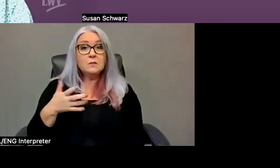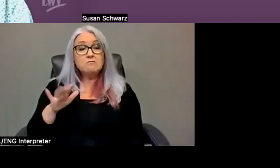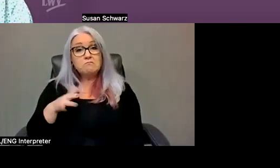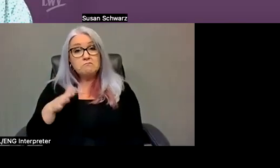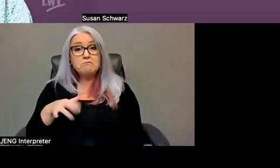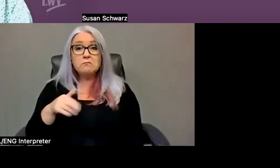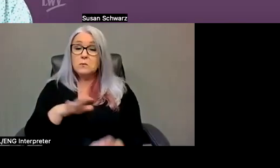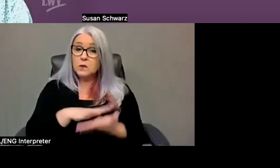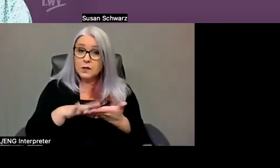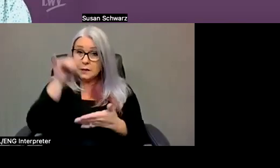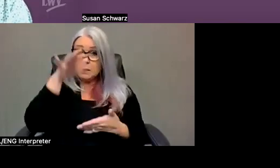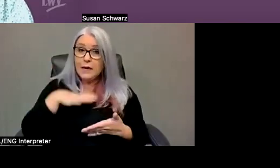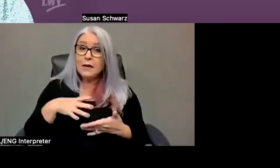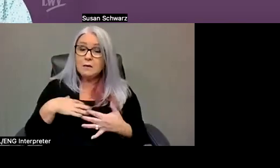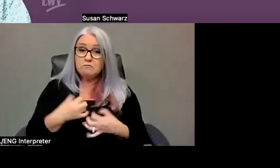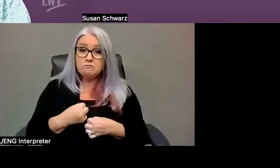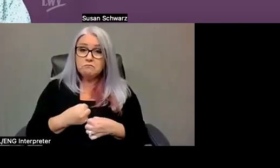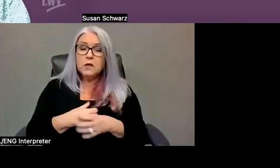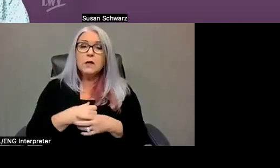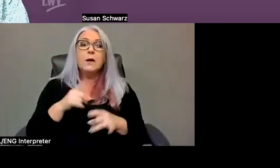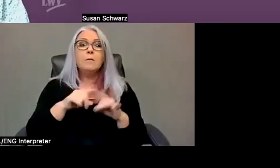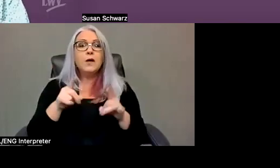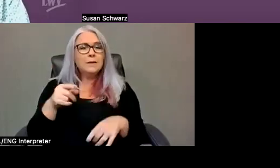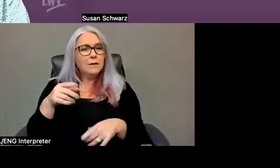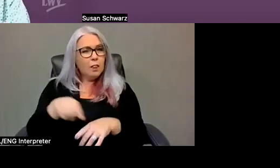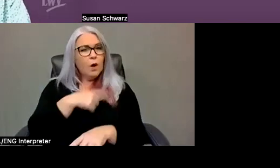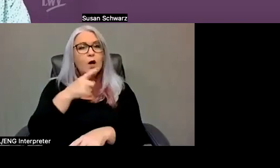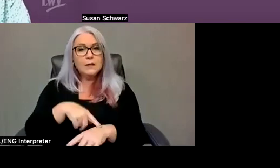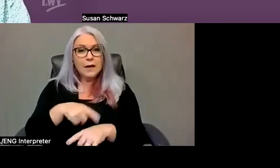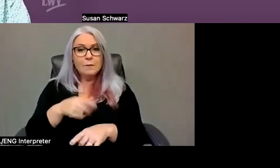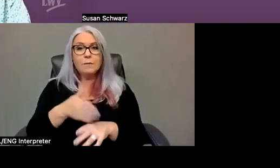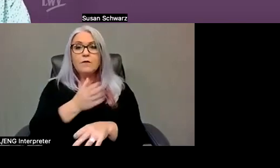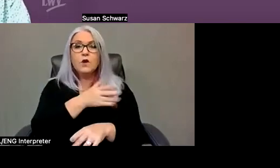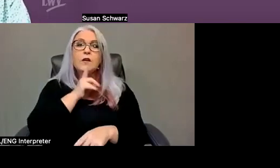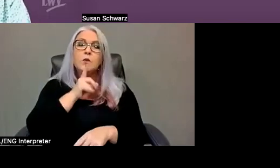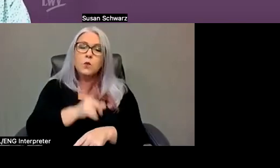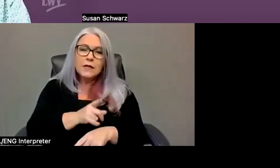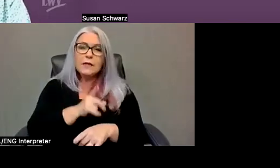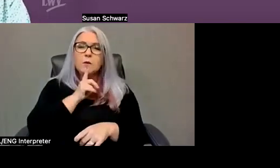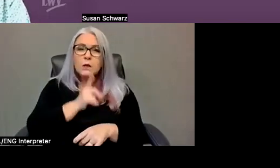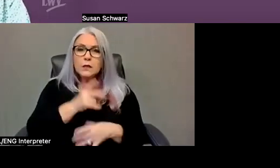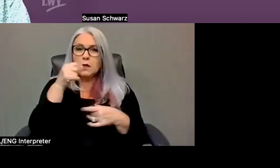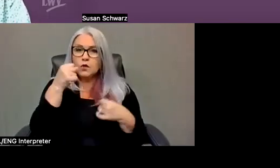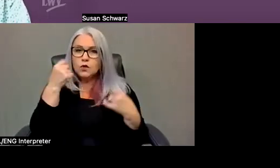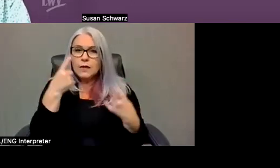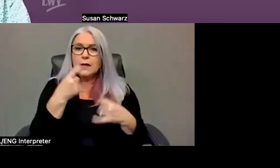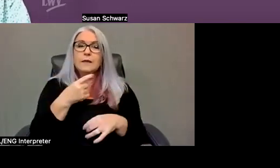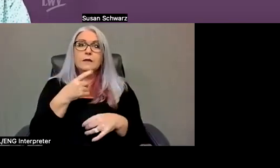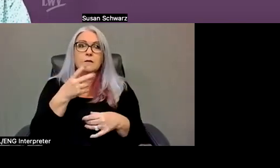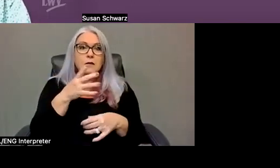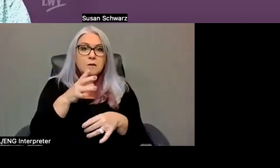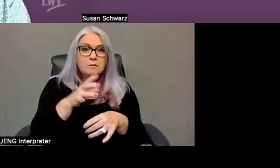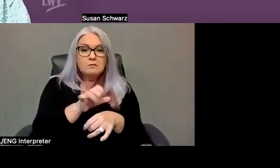and competent, but it's going to be a long time before he knows the ins and outs of Dobbs Ferry, and I have the time to be